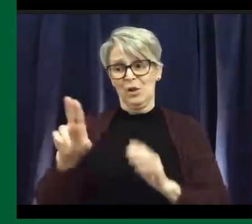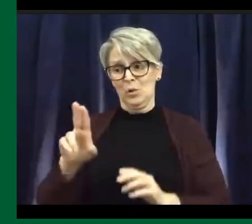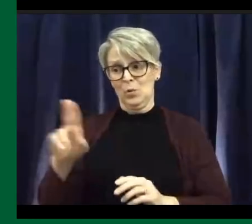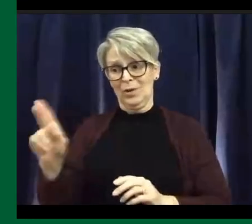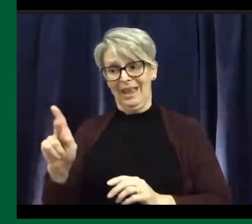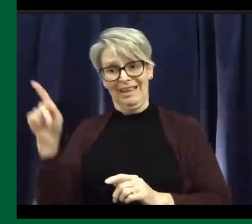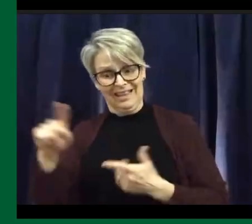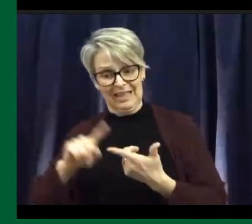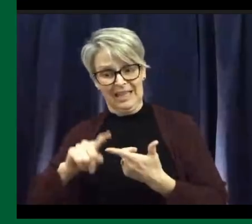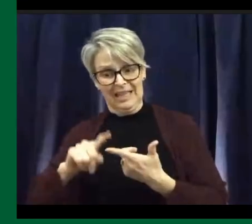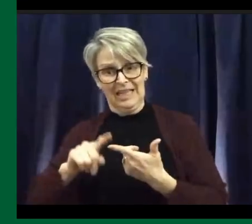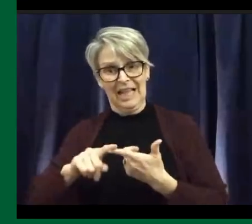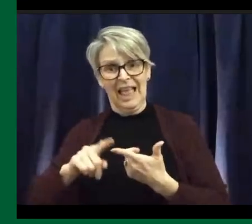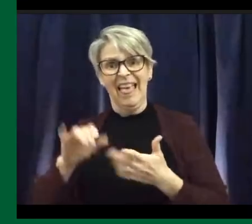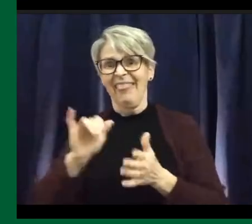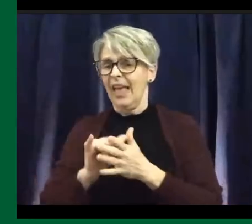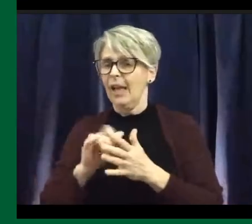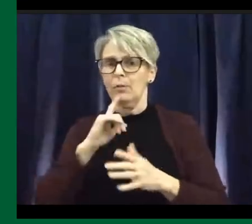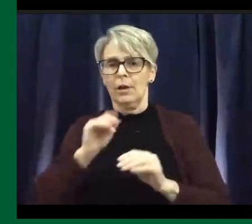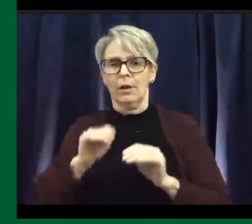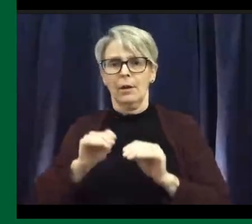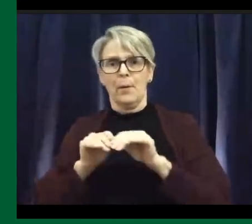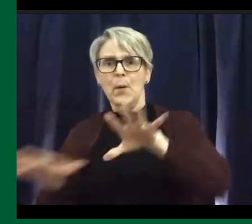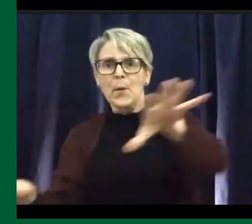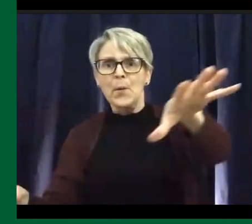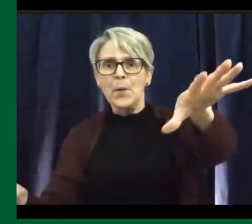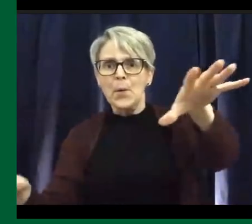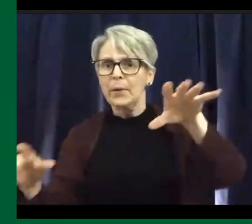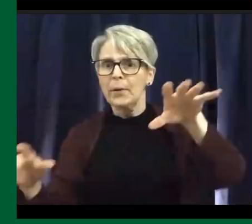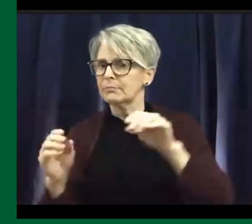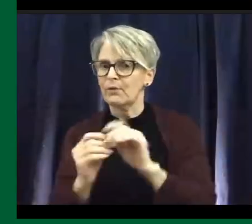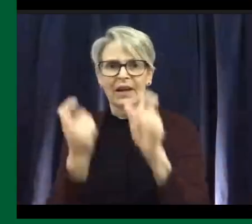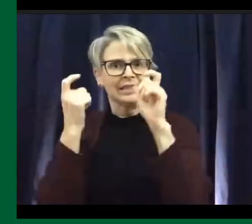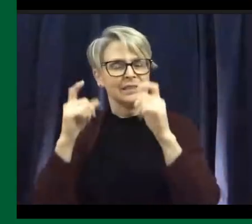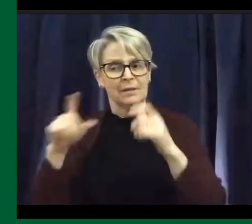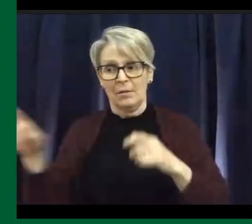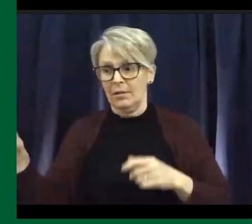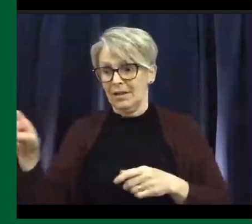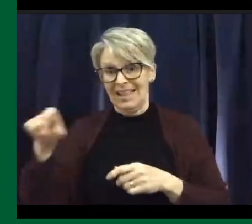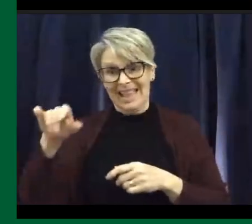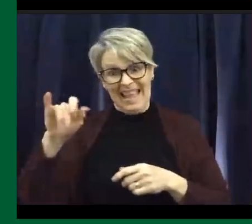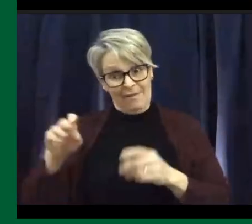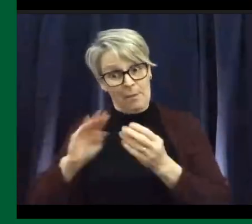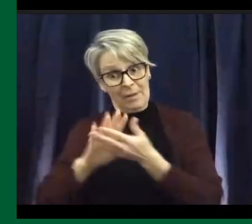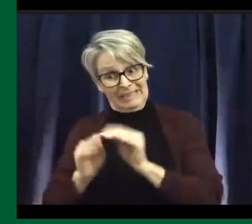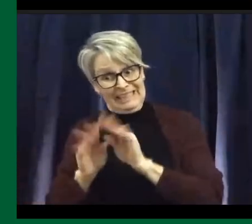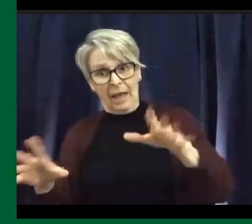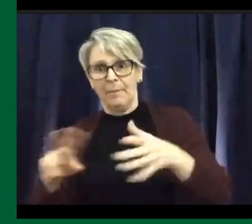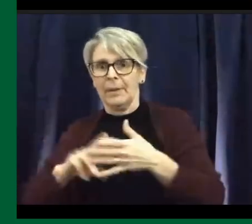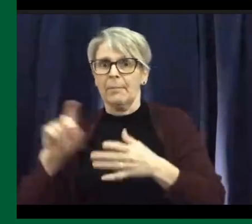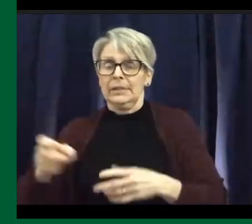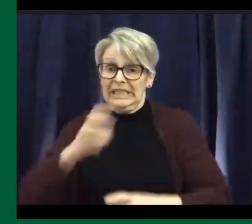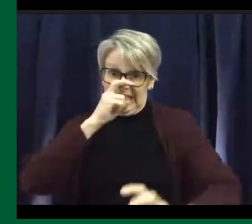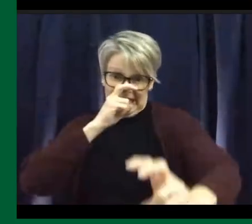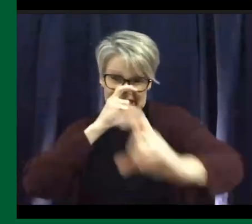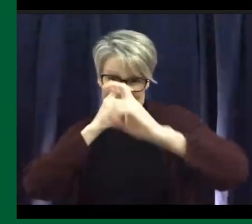more transmissible, so you need even more stricter measures if that becomes the dominant strain. Some of the variants of concern may have other challenges